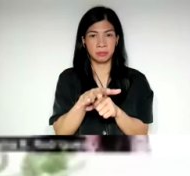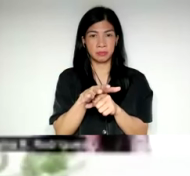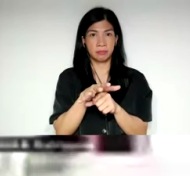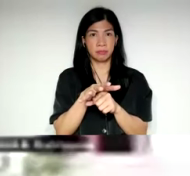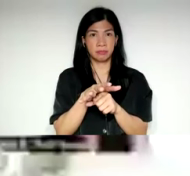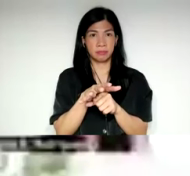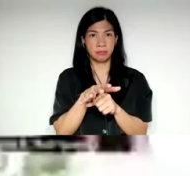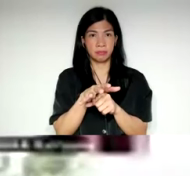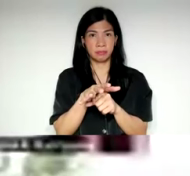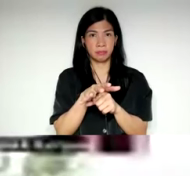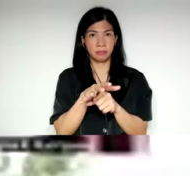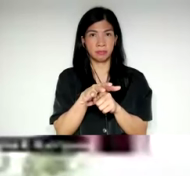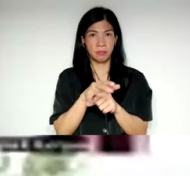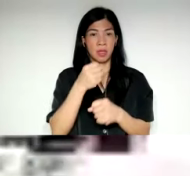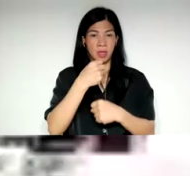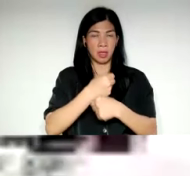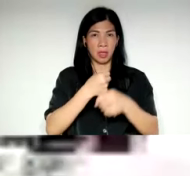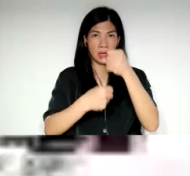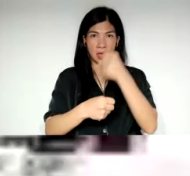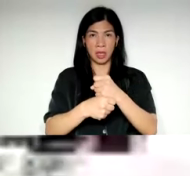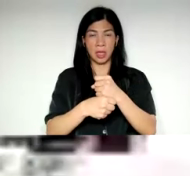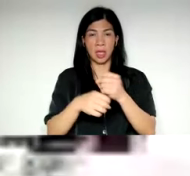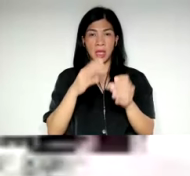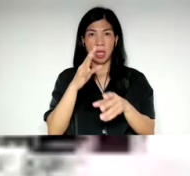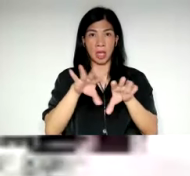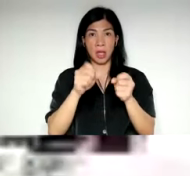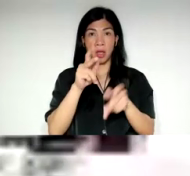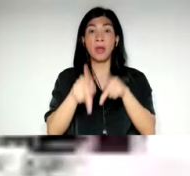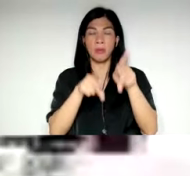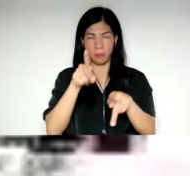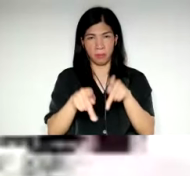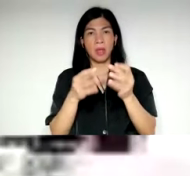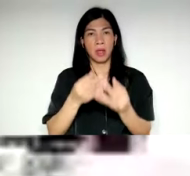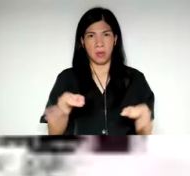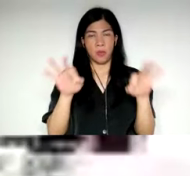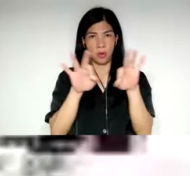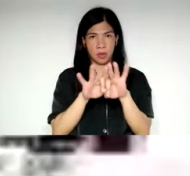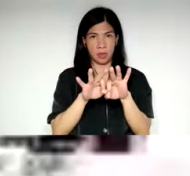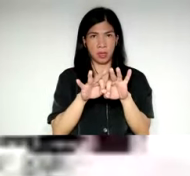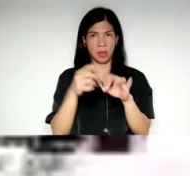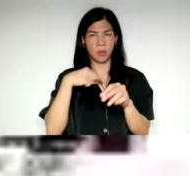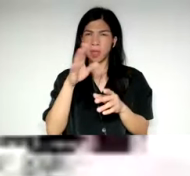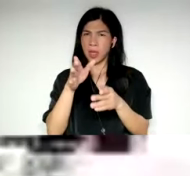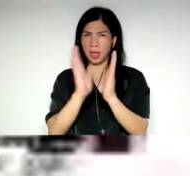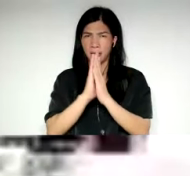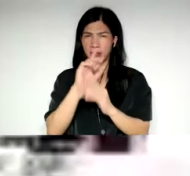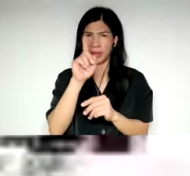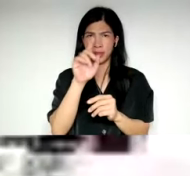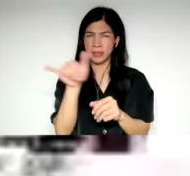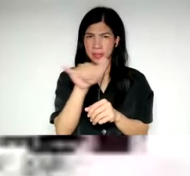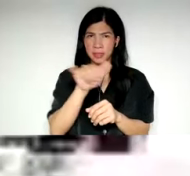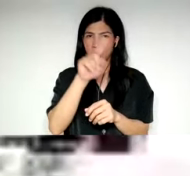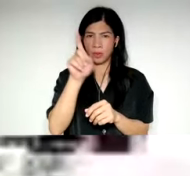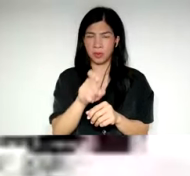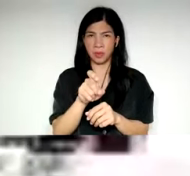if it was structured as if people mattered. We asked the same question of a climate change